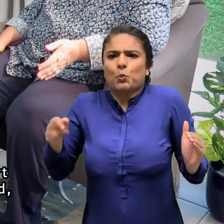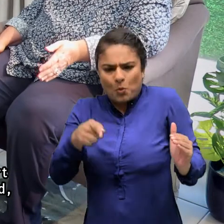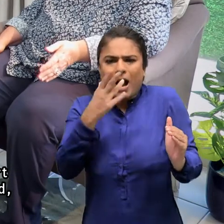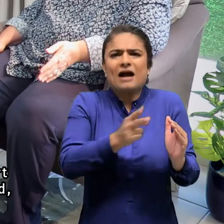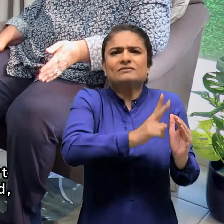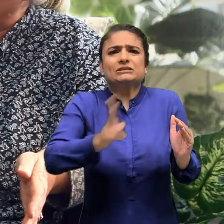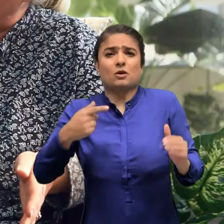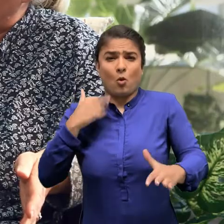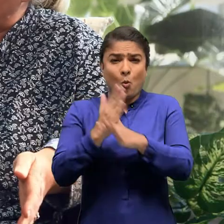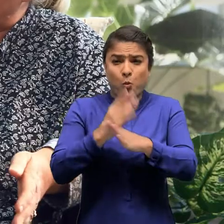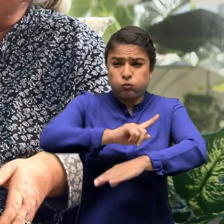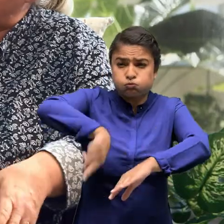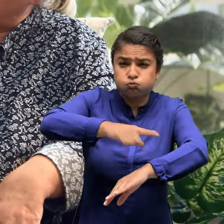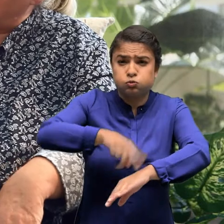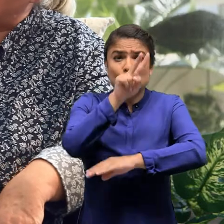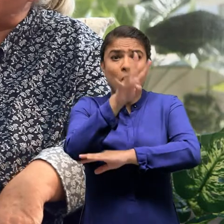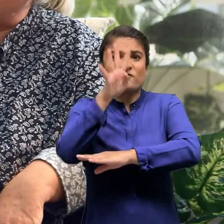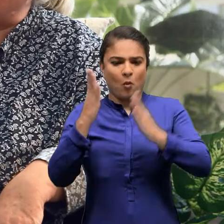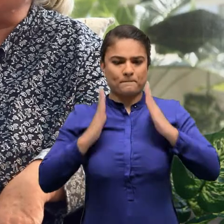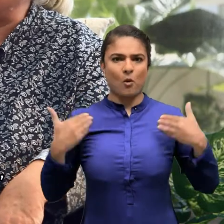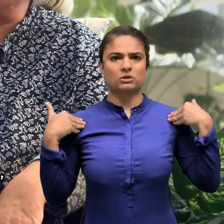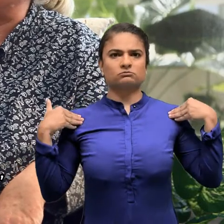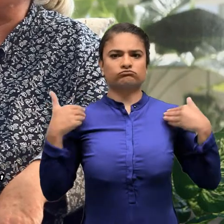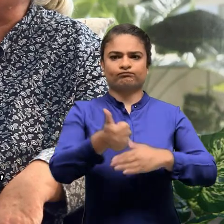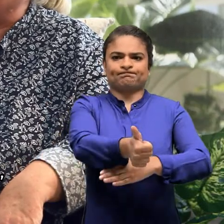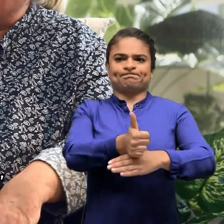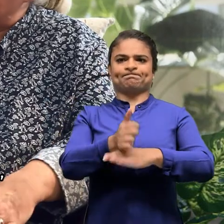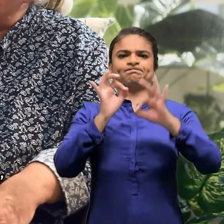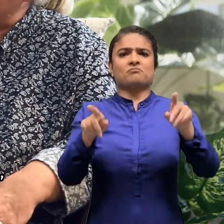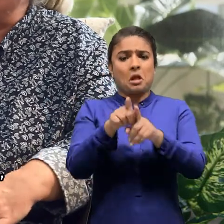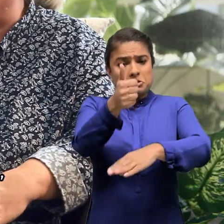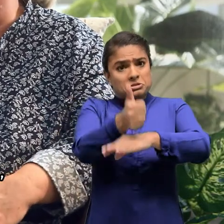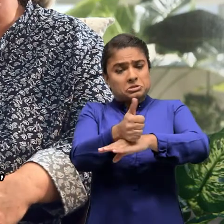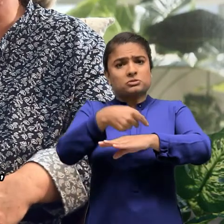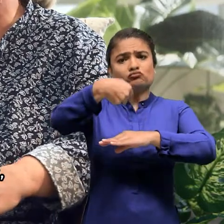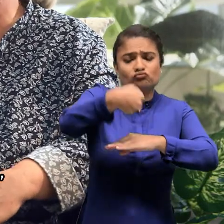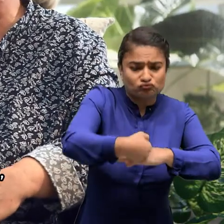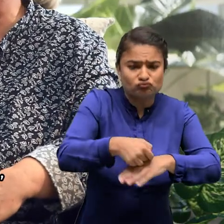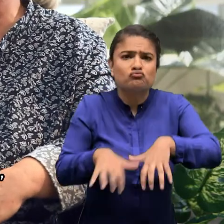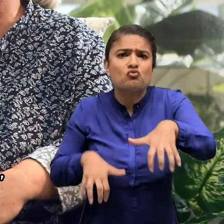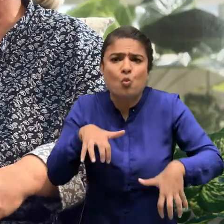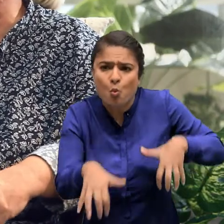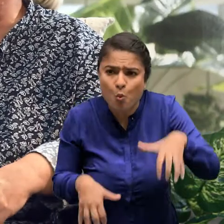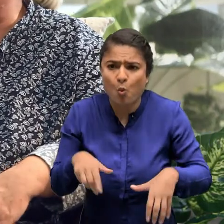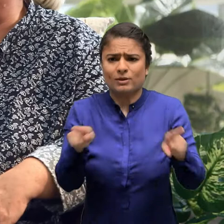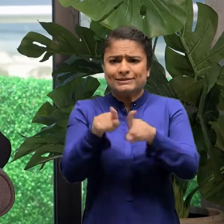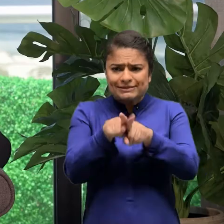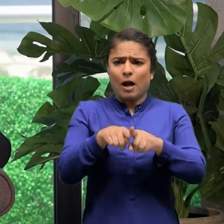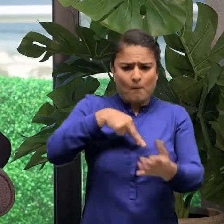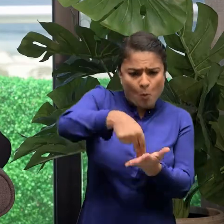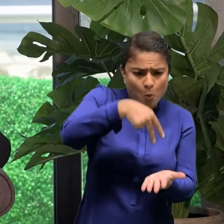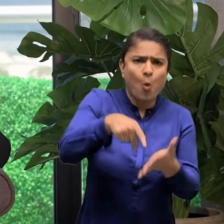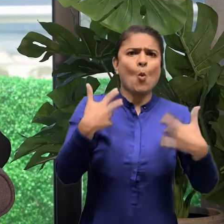18 months old, we work on 24-hour posture management. So it's sitting, lying, standing, and even